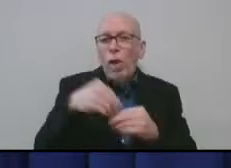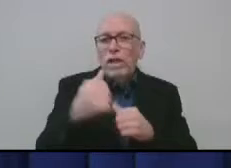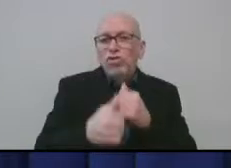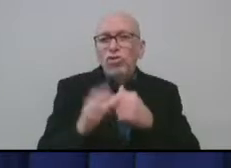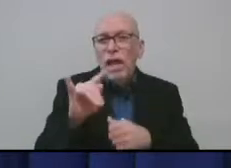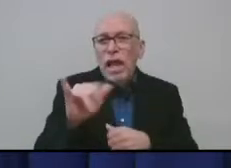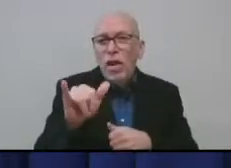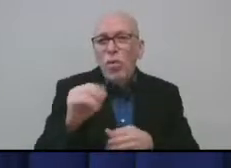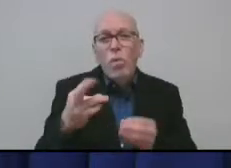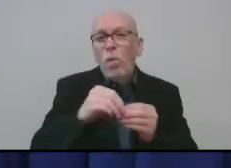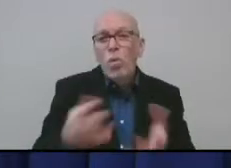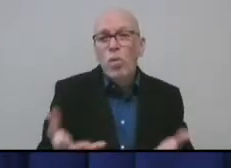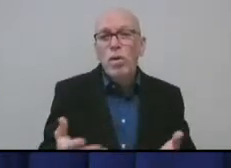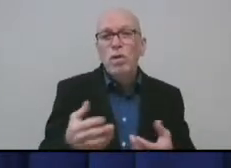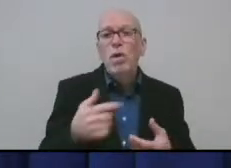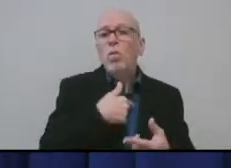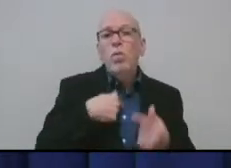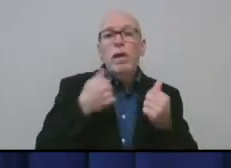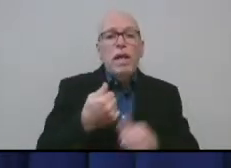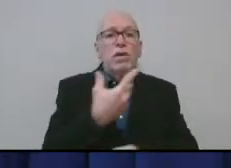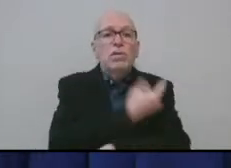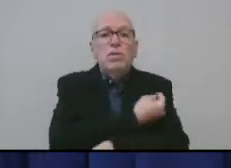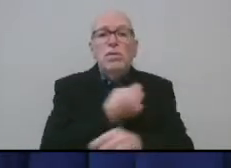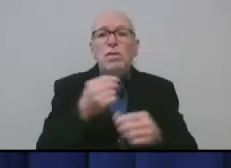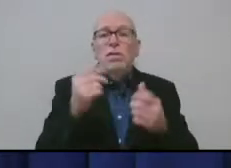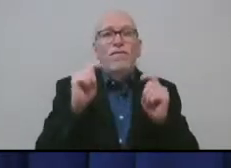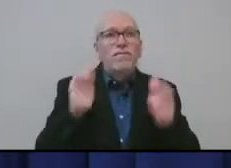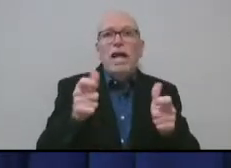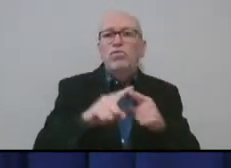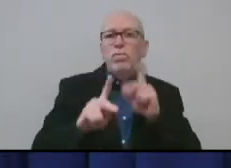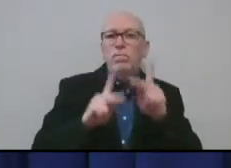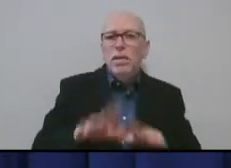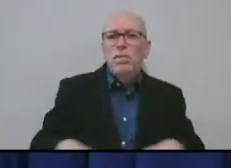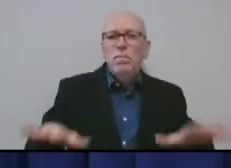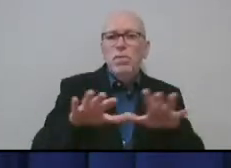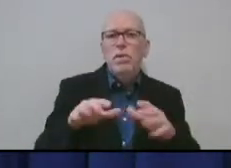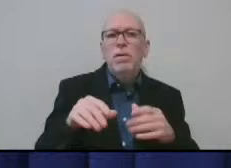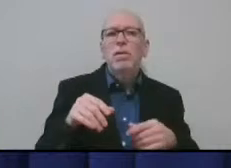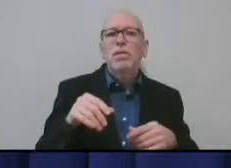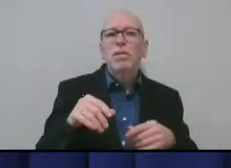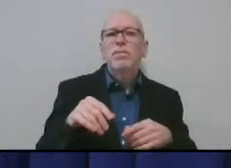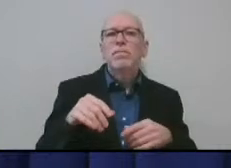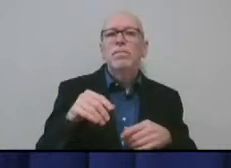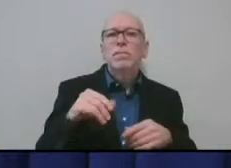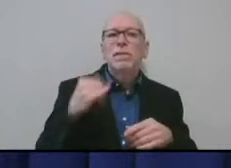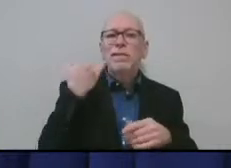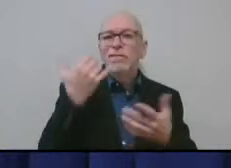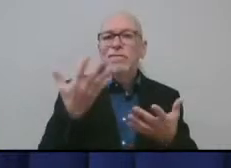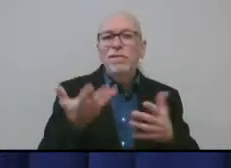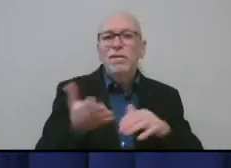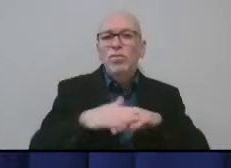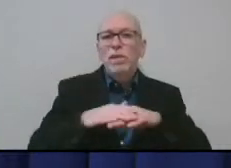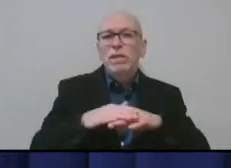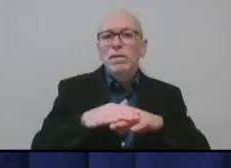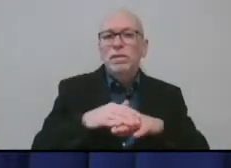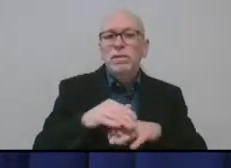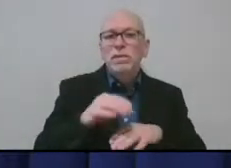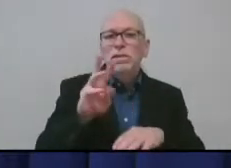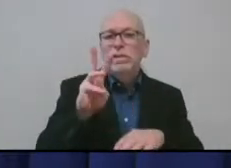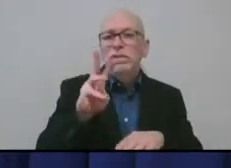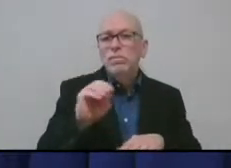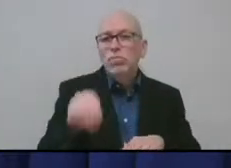the ability to get it out faster into the arms, whether it's increase of 16%